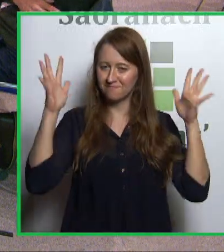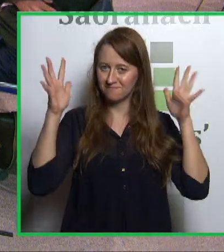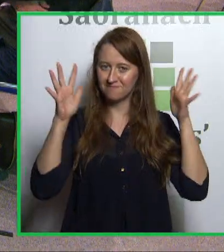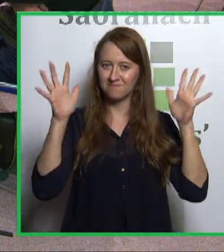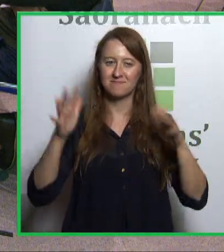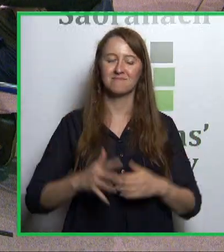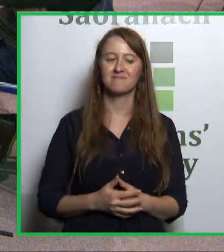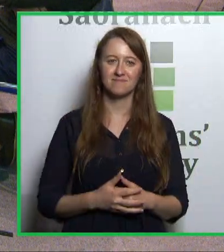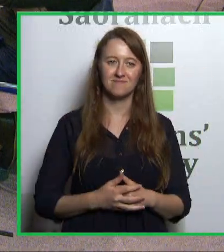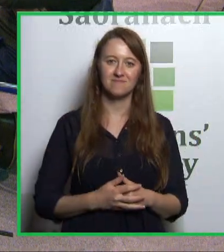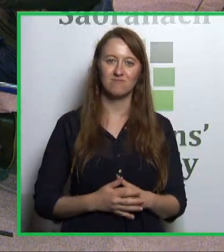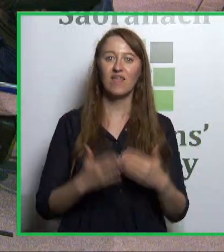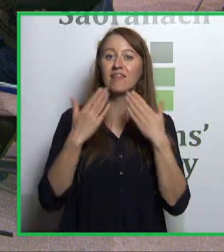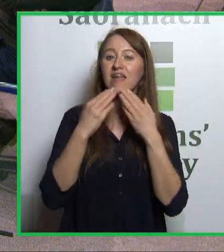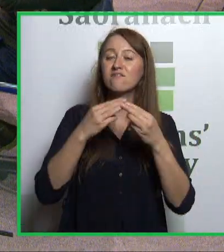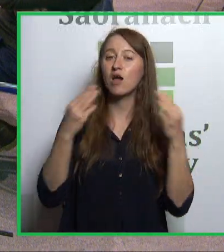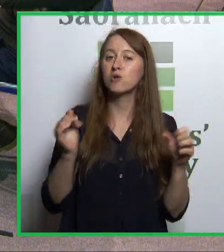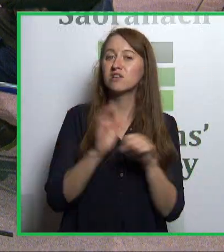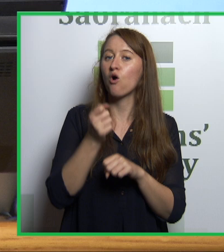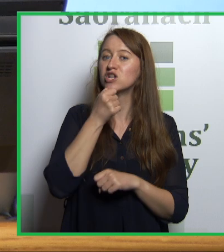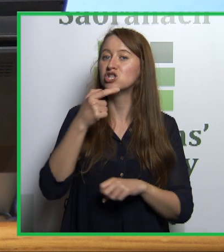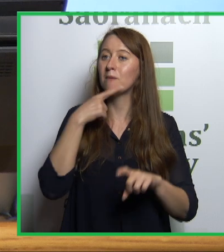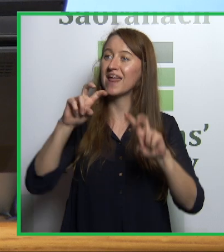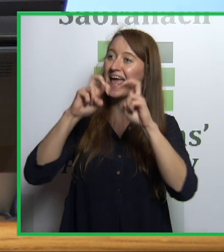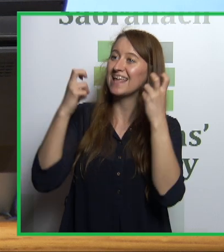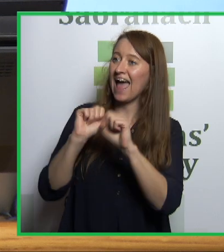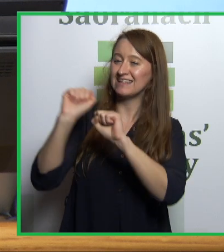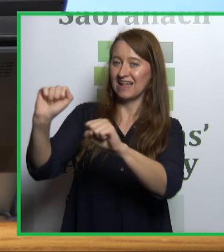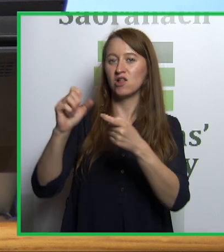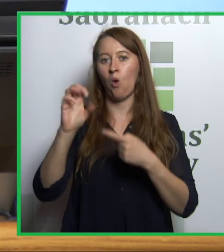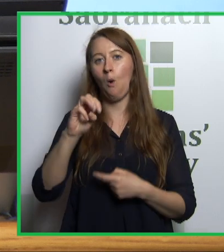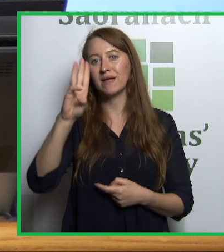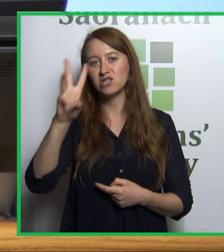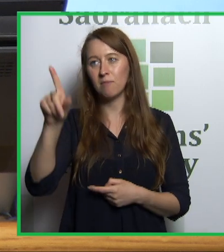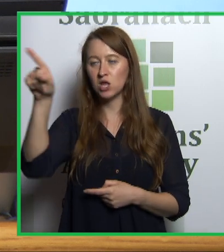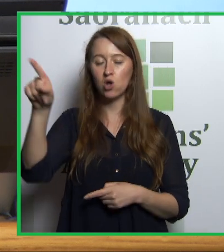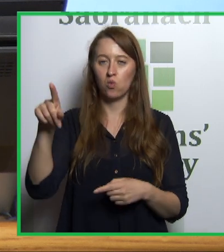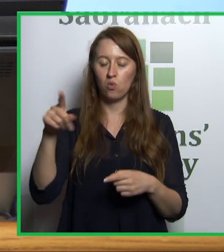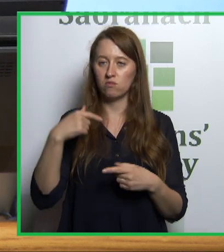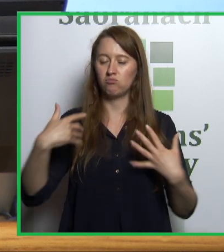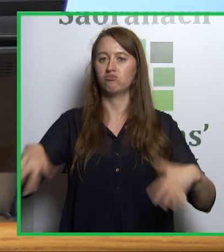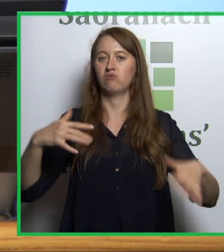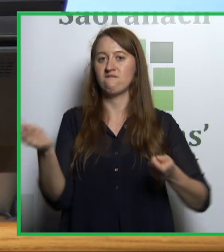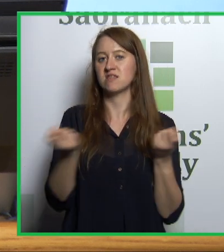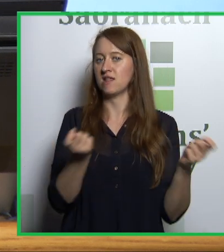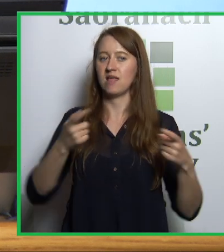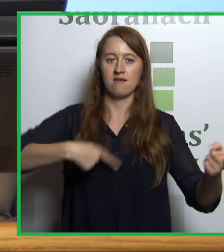Thanks also to Dublin Castle and the OPW. It's been a different arrangement we've had to put in place, and again they have facilitated